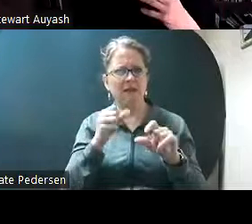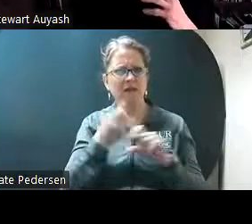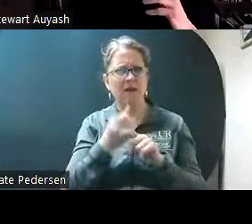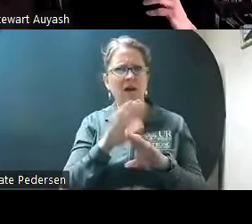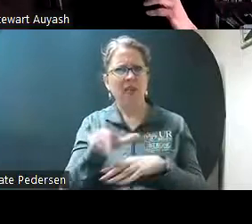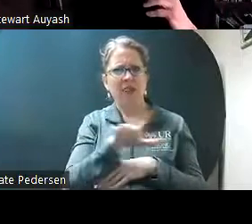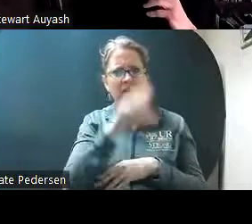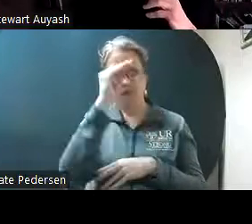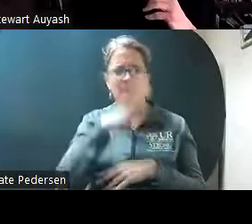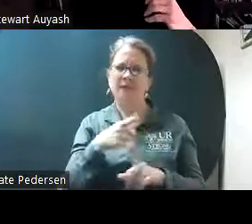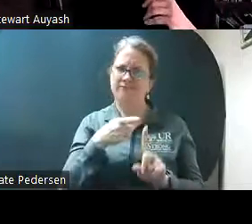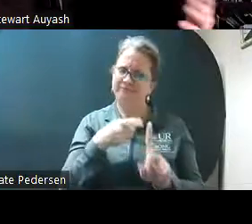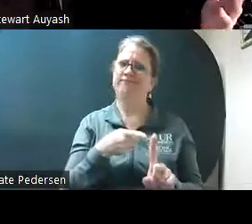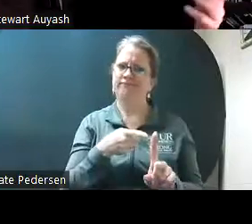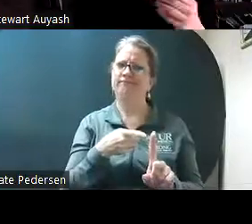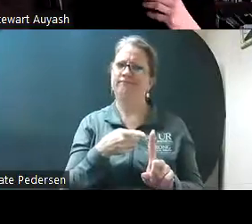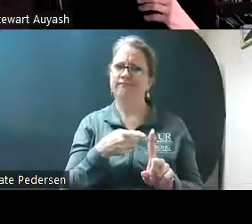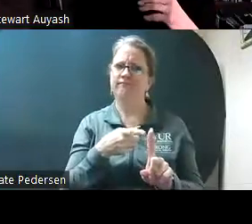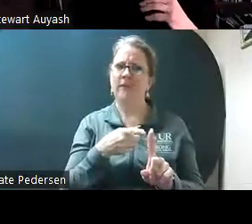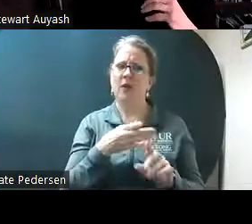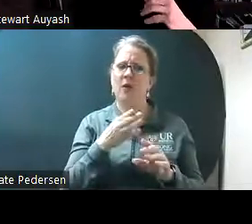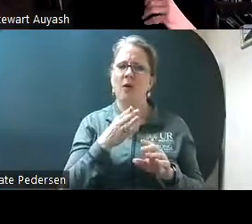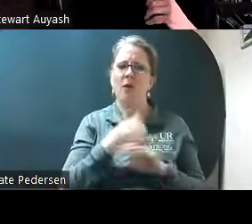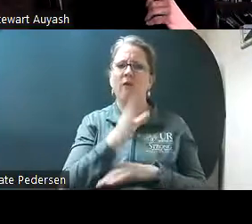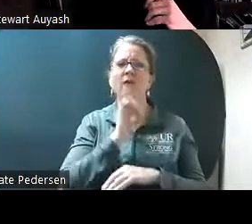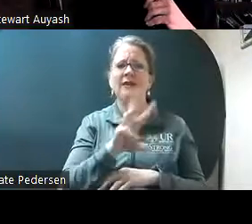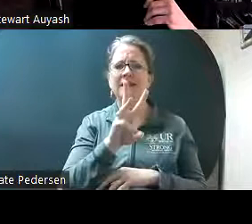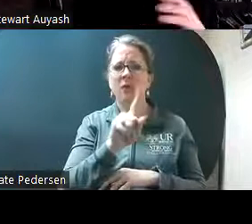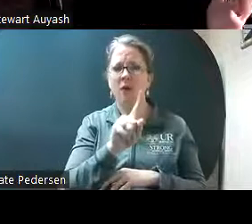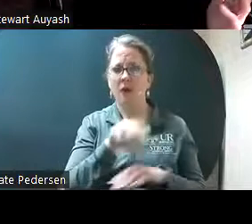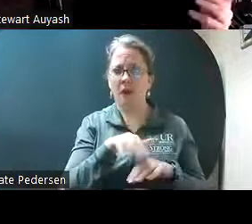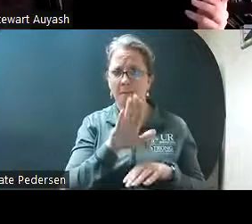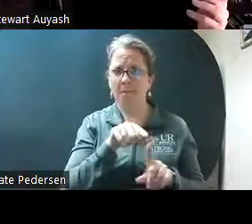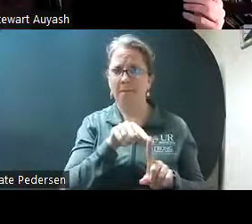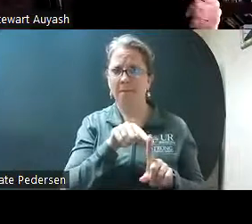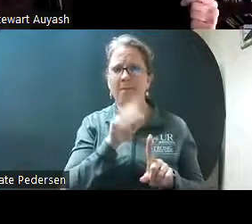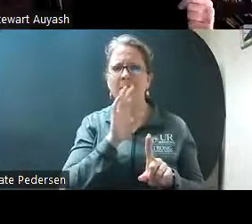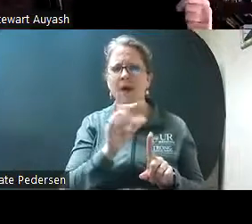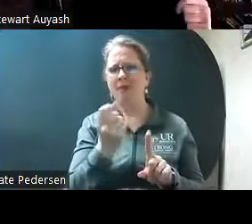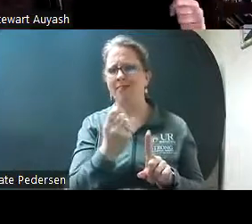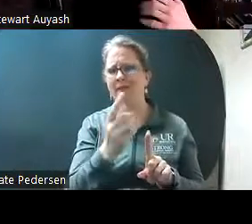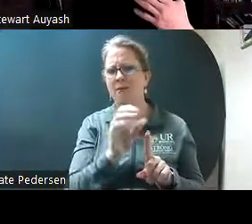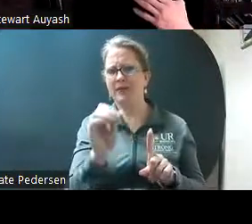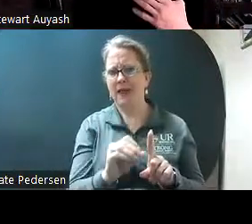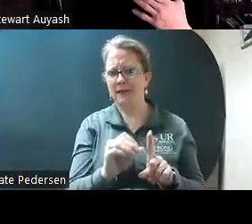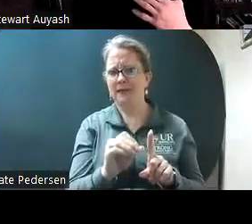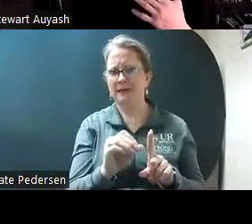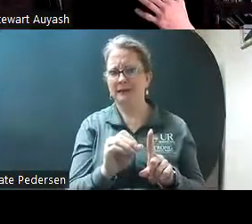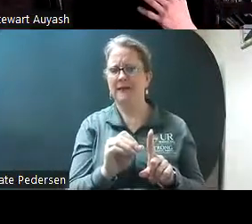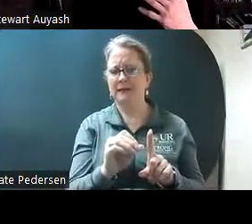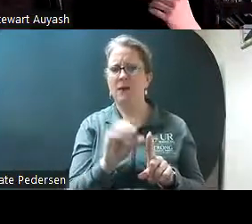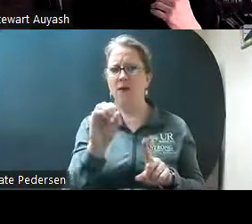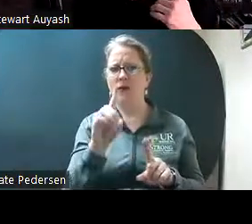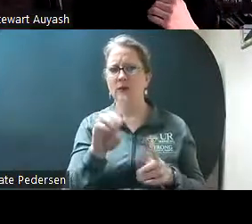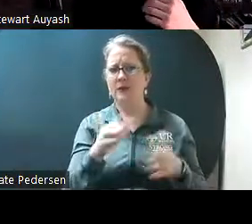in particular, over the age of 61, almost 11% of the overdose